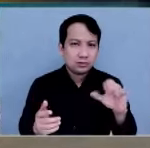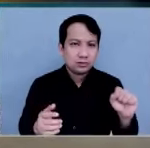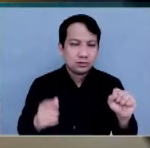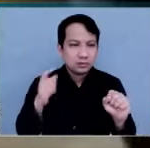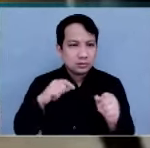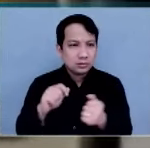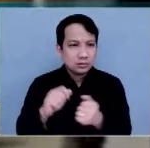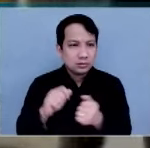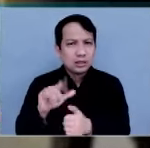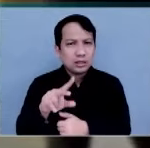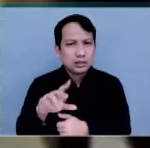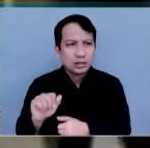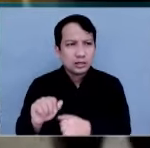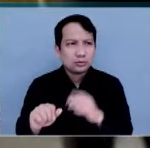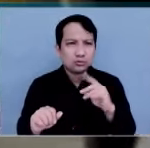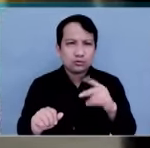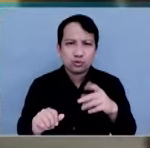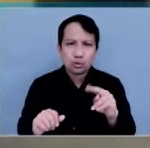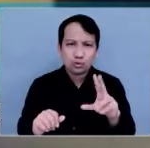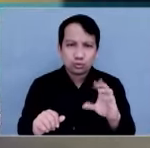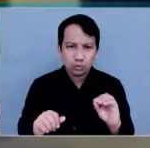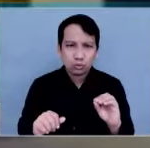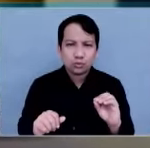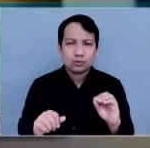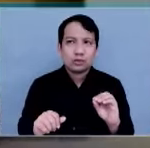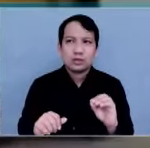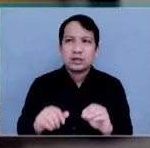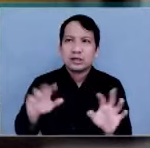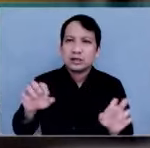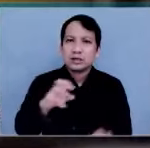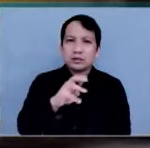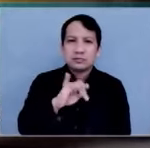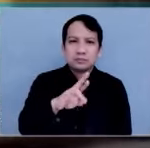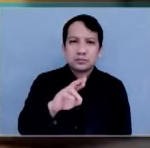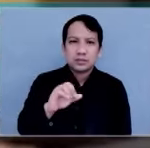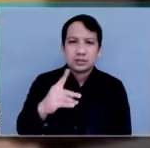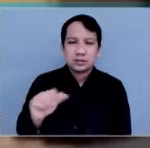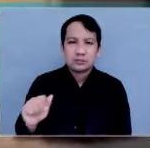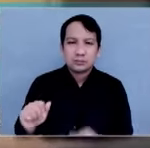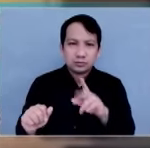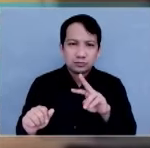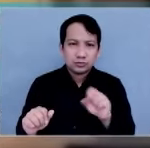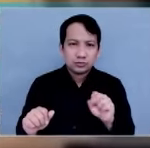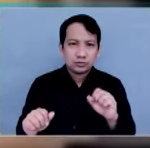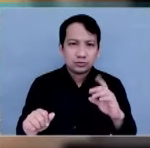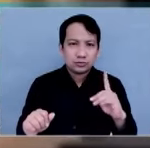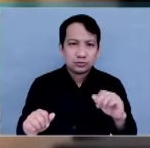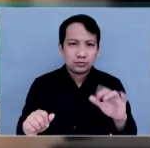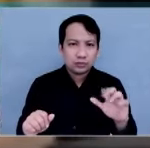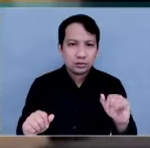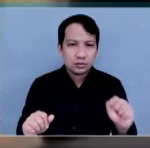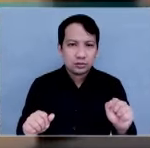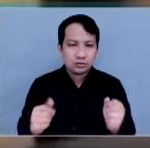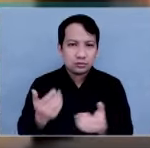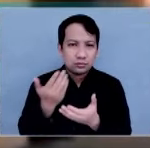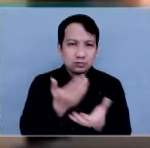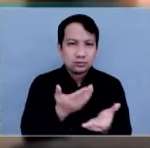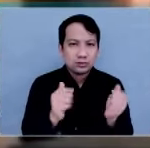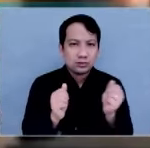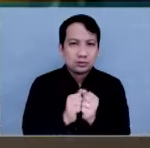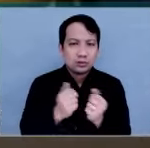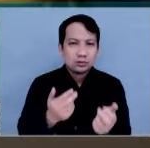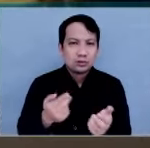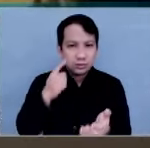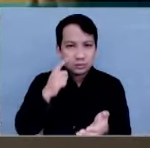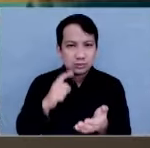Aliado versus Diokno, Miranda versus Tuliao. Yan po ang mga instances ng Supreme Court nag-recognize